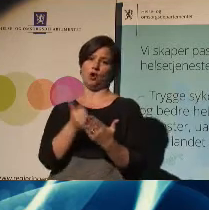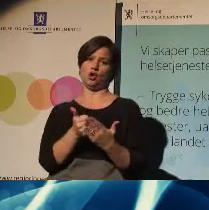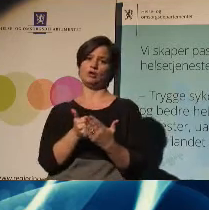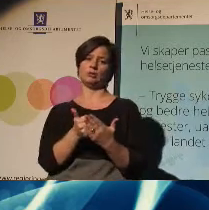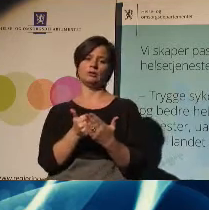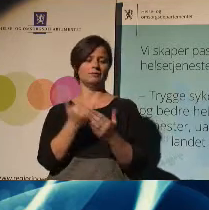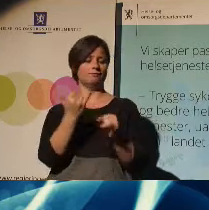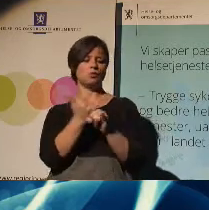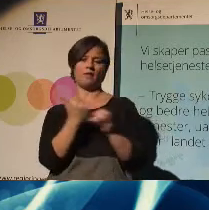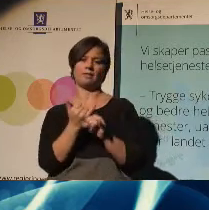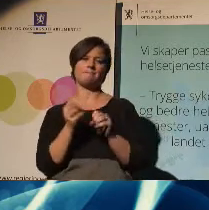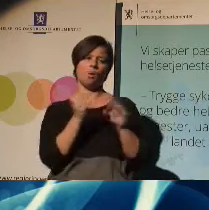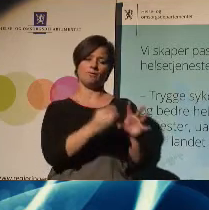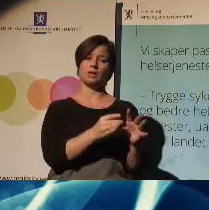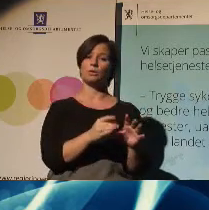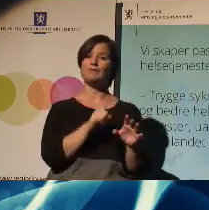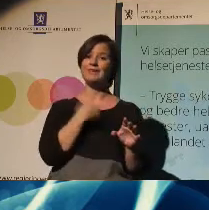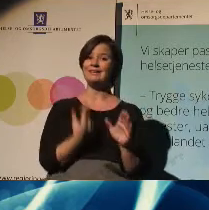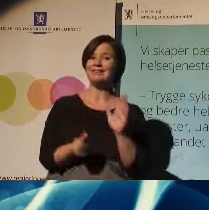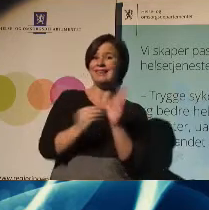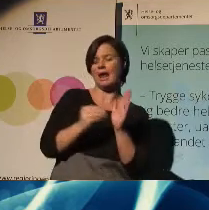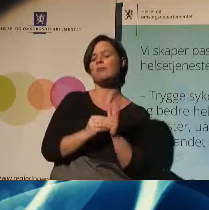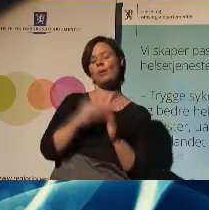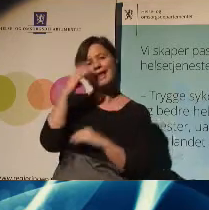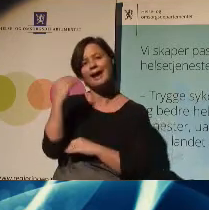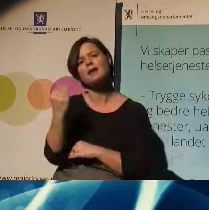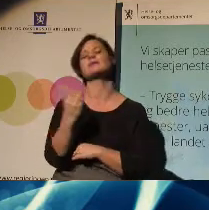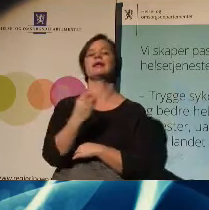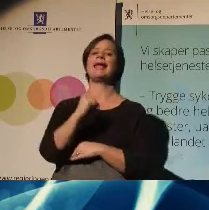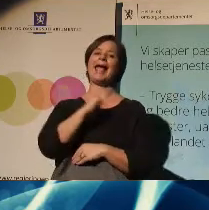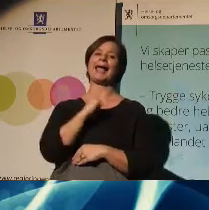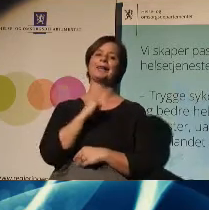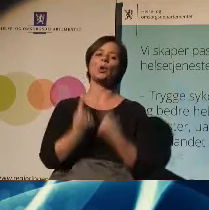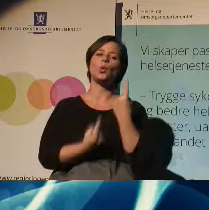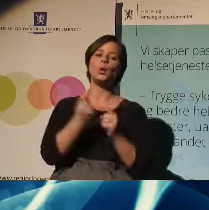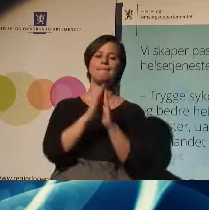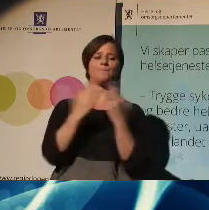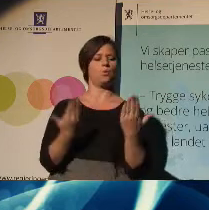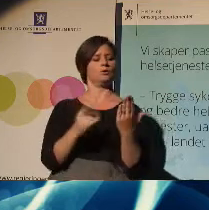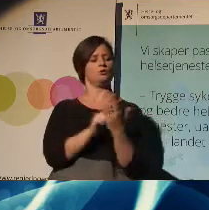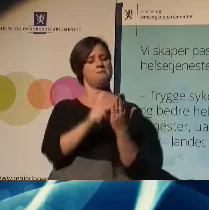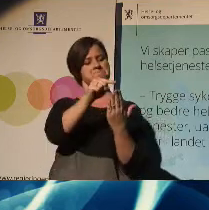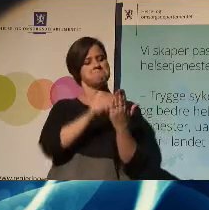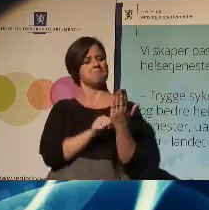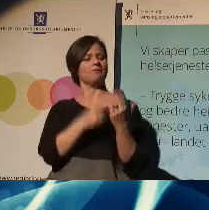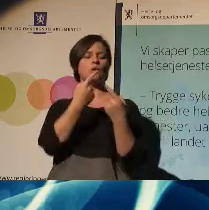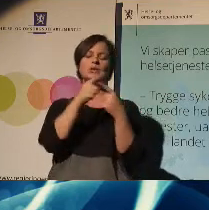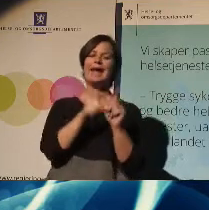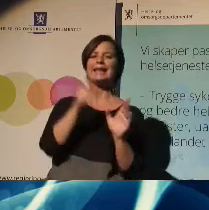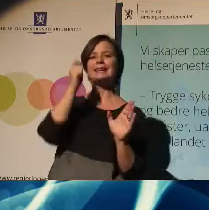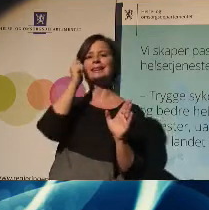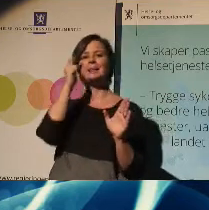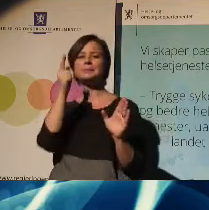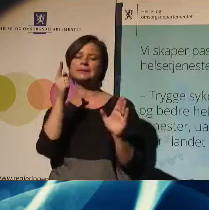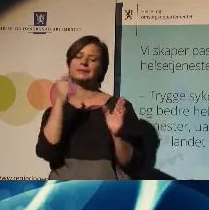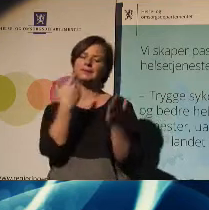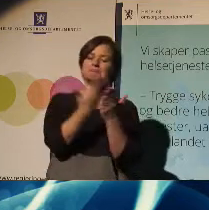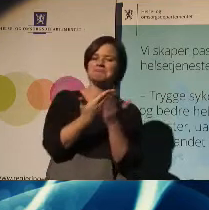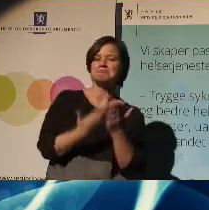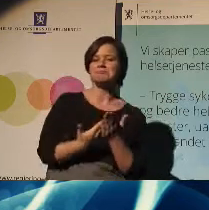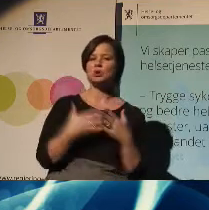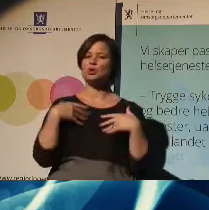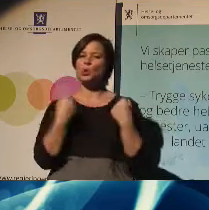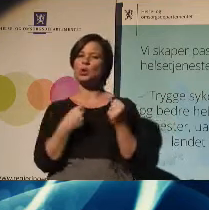have a cookbook for people with Parkinson's disease, which is essentially the guideline with all tips and tricks for patients, as well as healthy